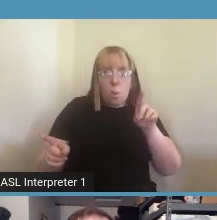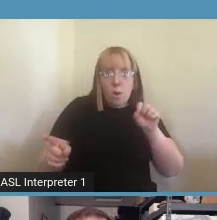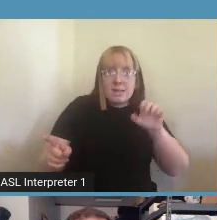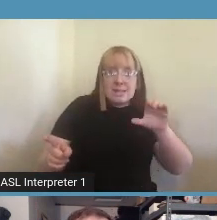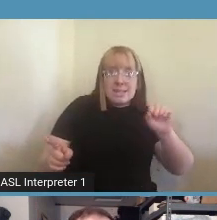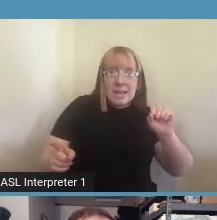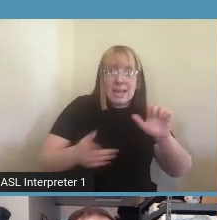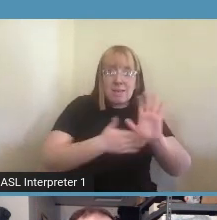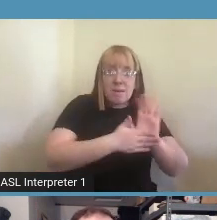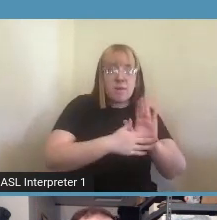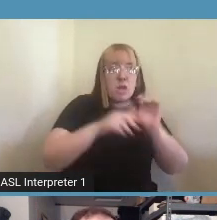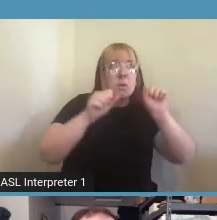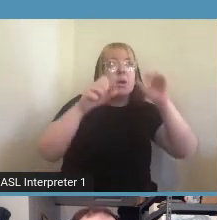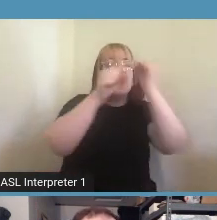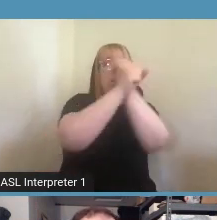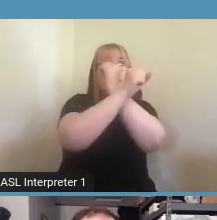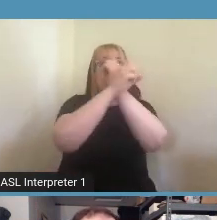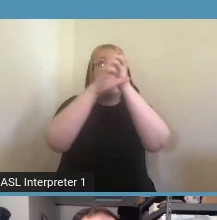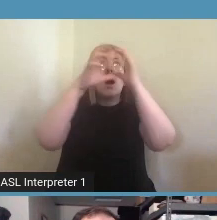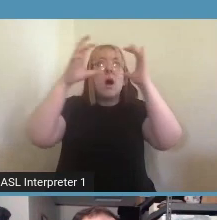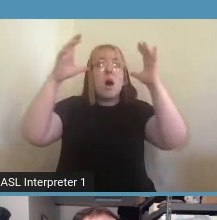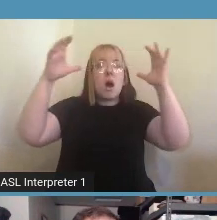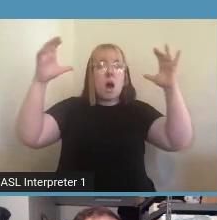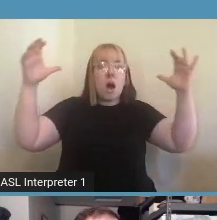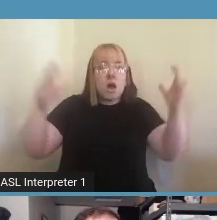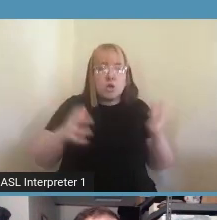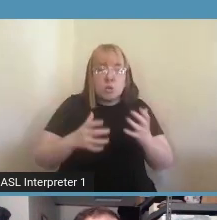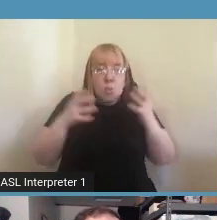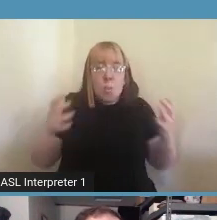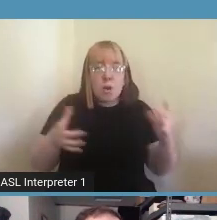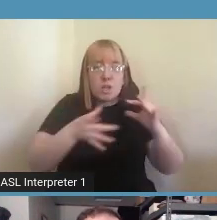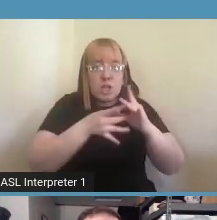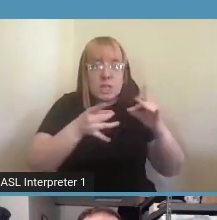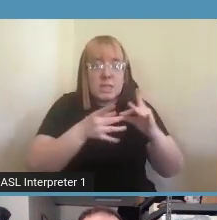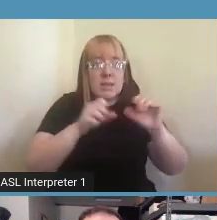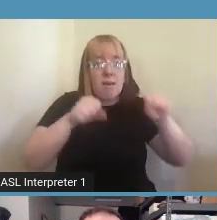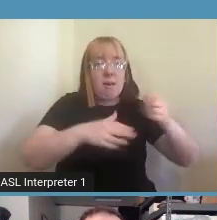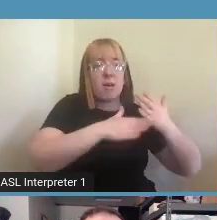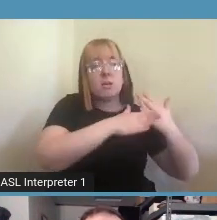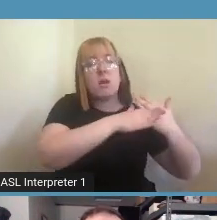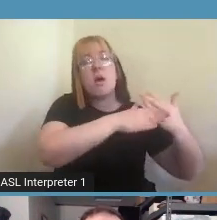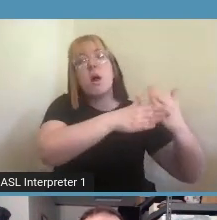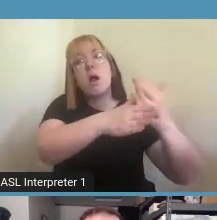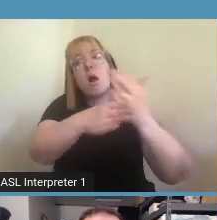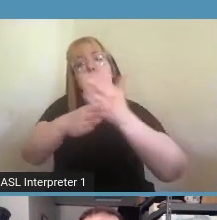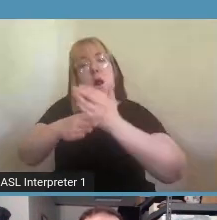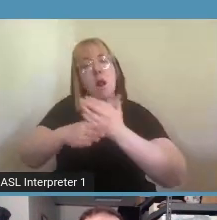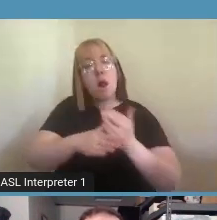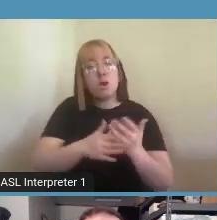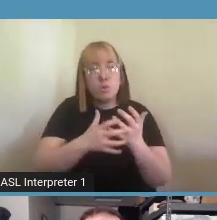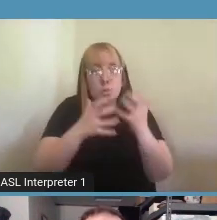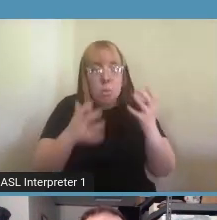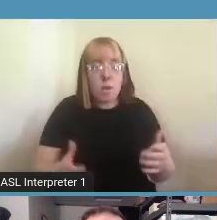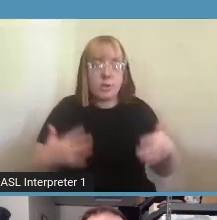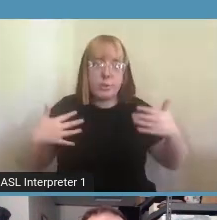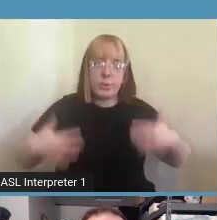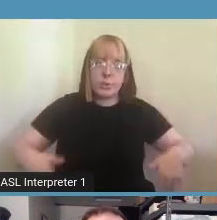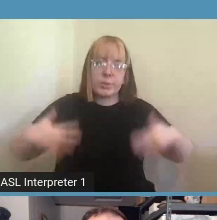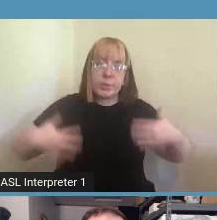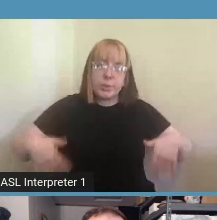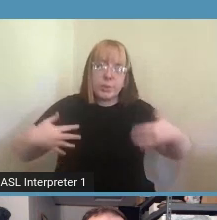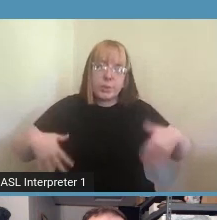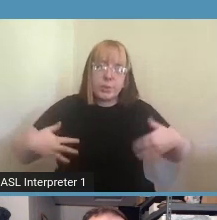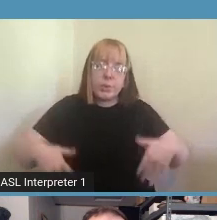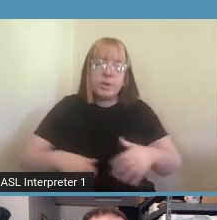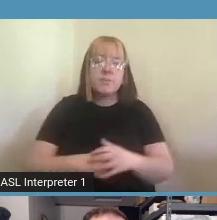60 still images in that one frame just to show the motion. And I think there